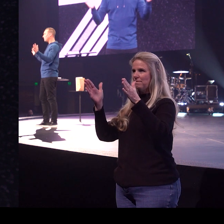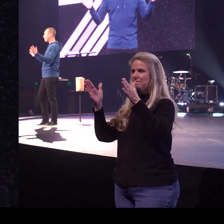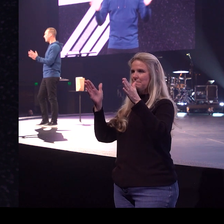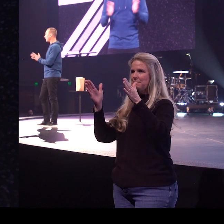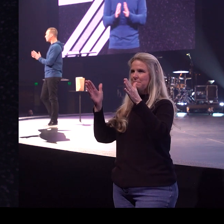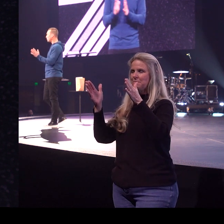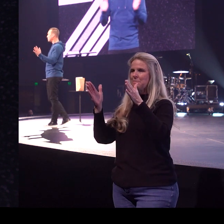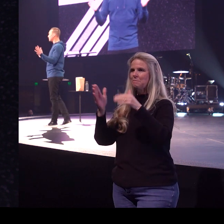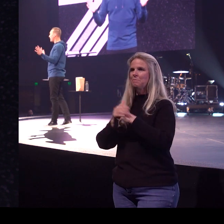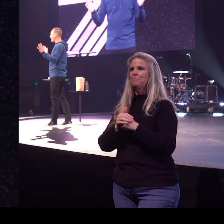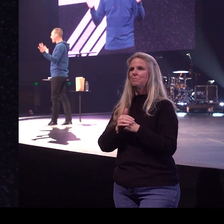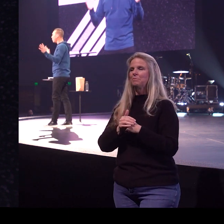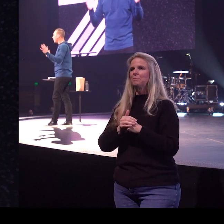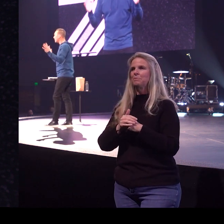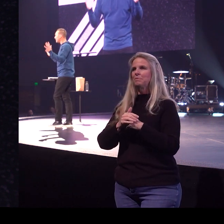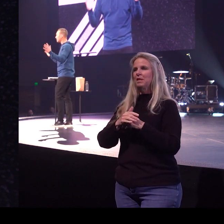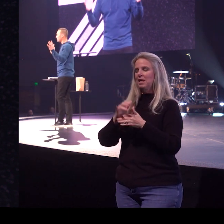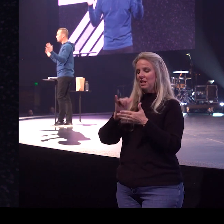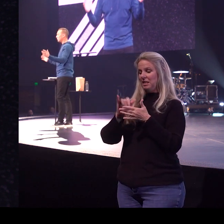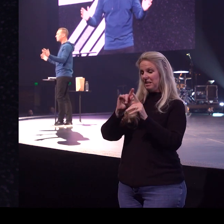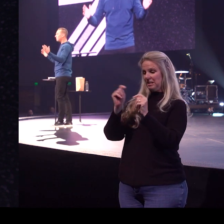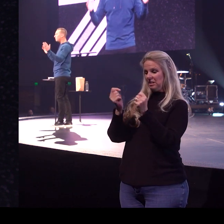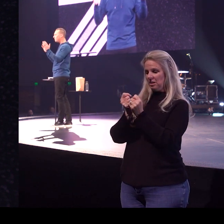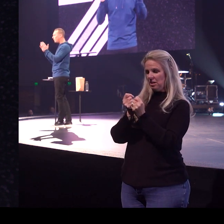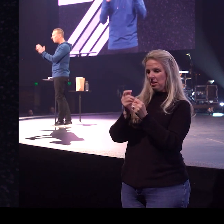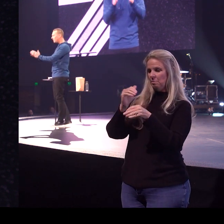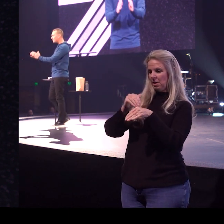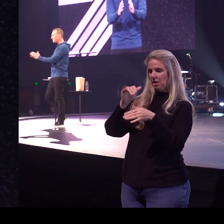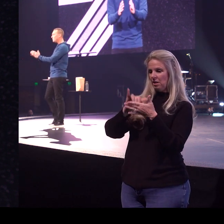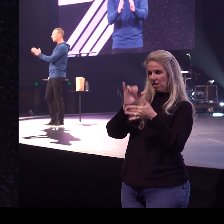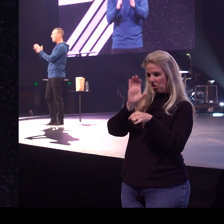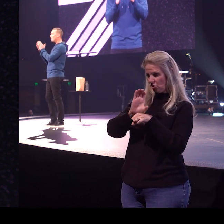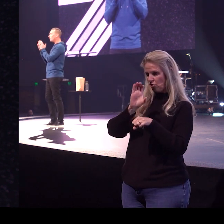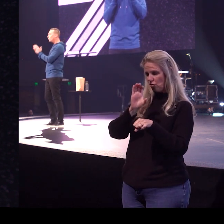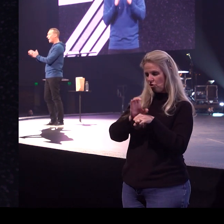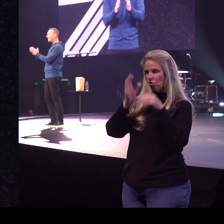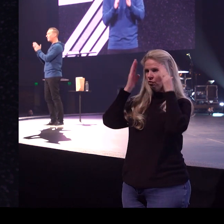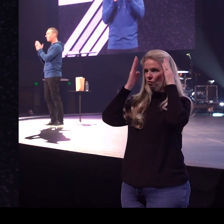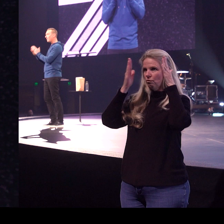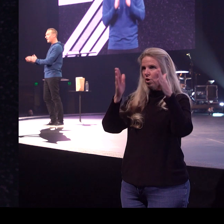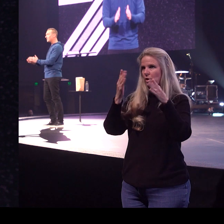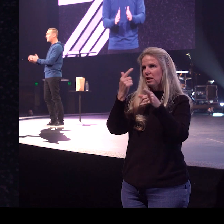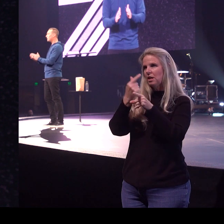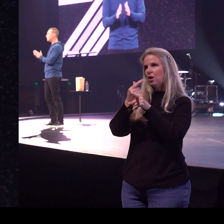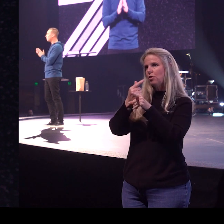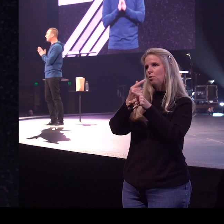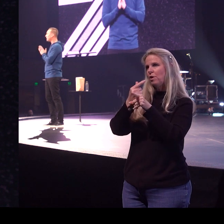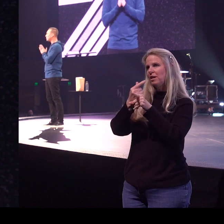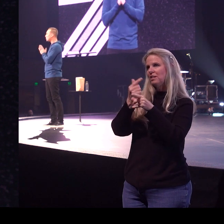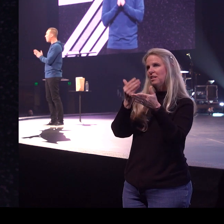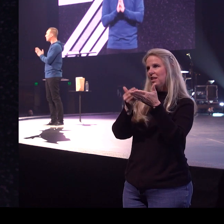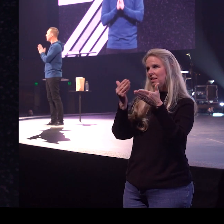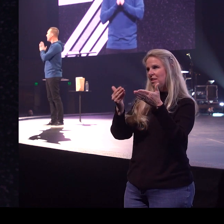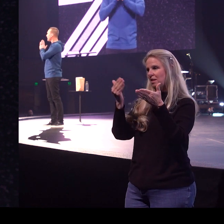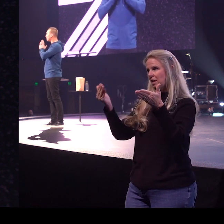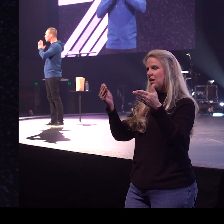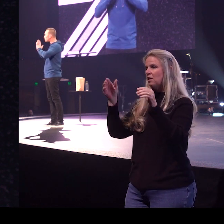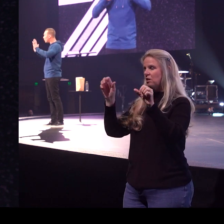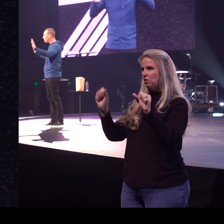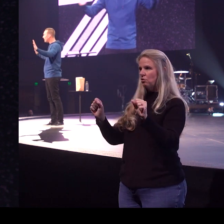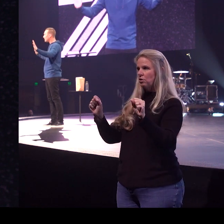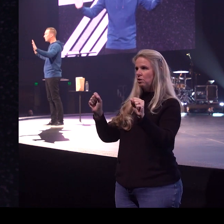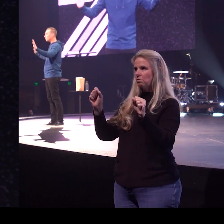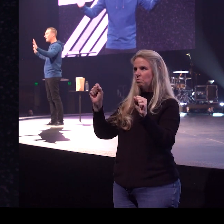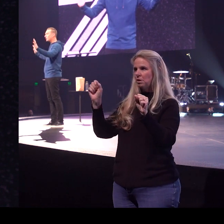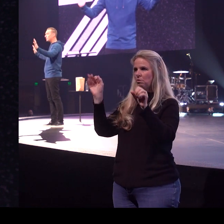talking to our team about in our church is I want us as a church to focus on the right things, because you can get drawn in